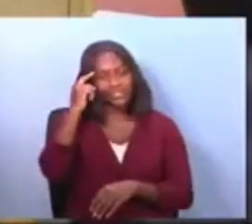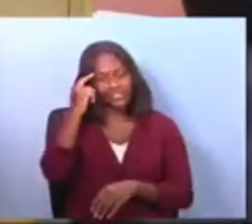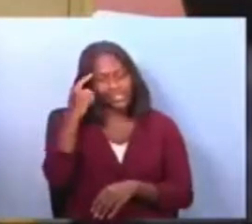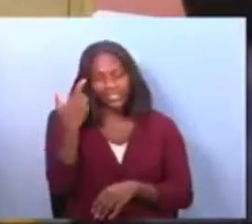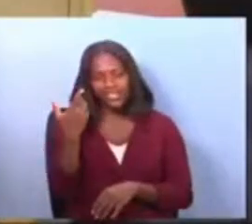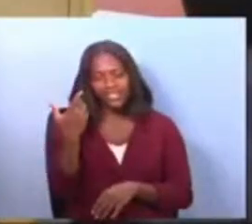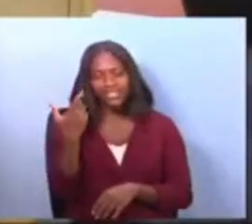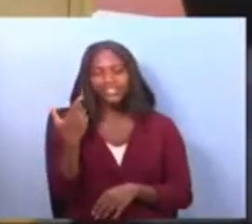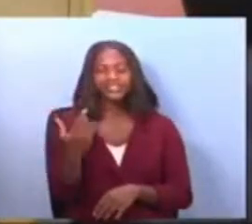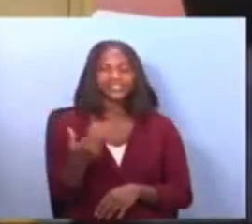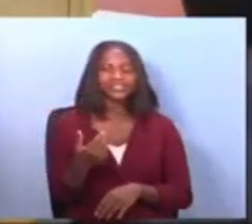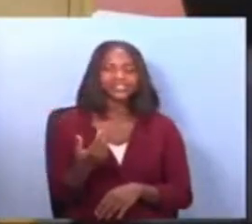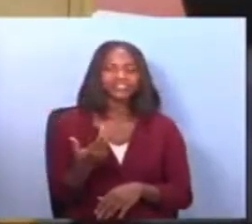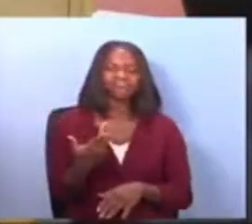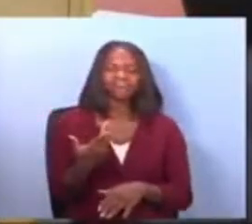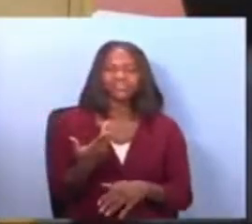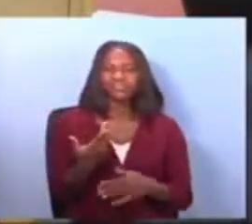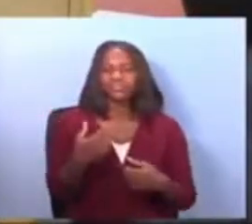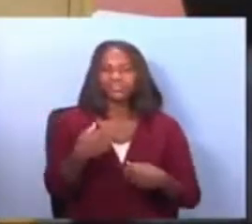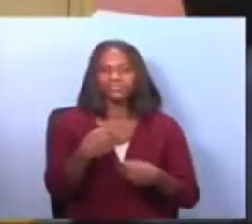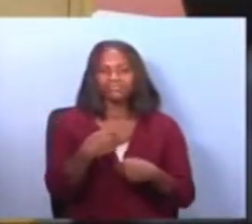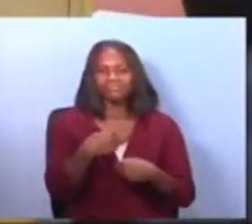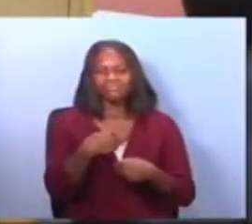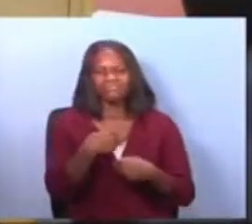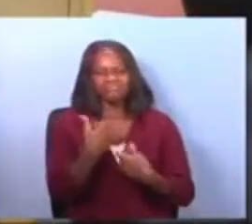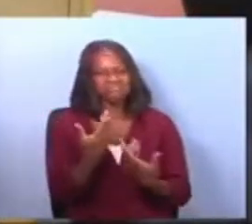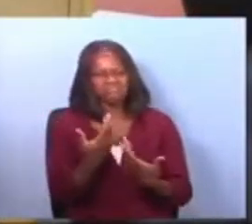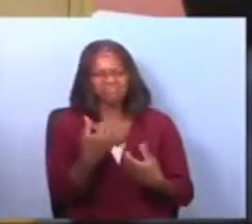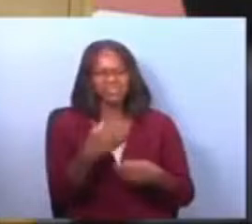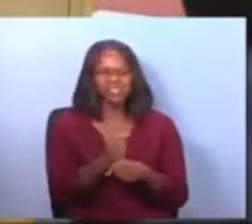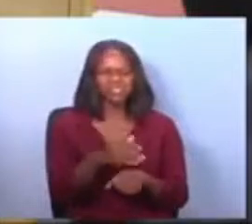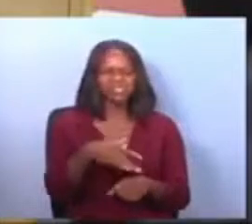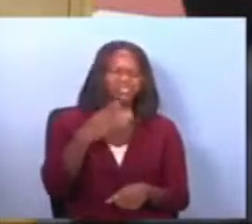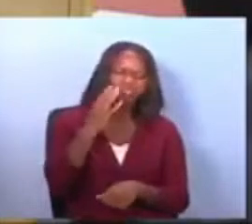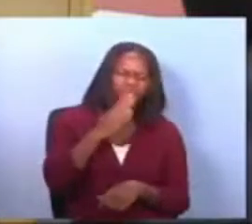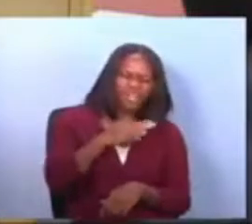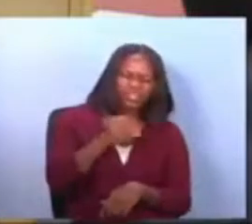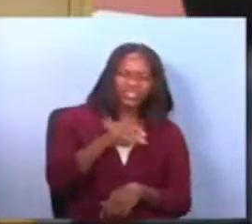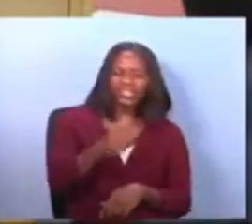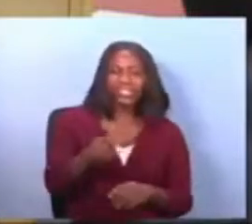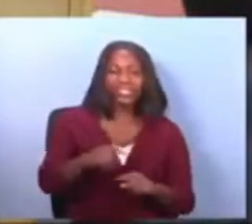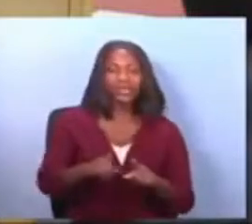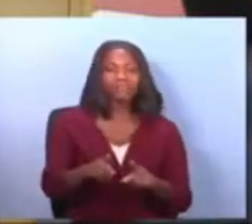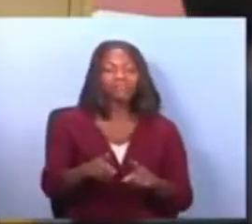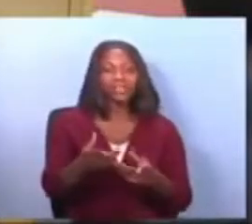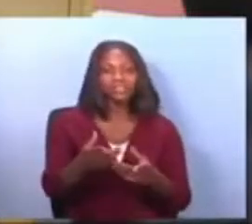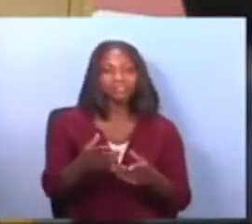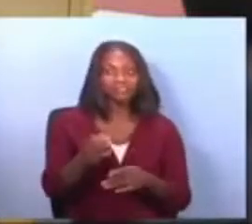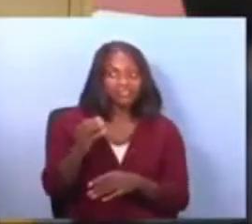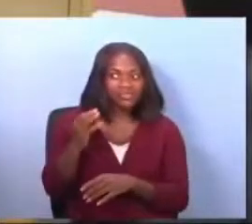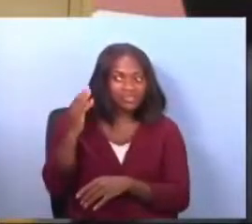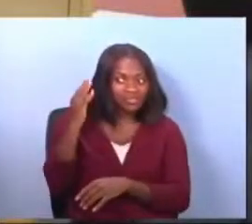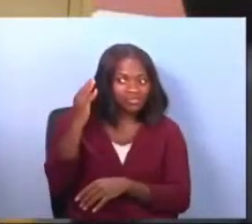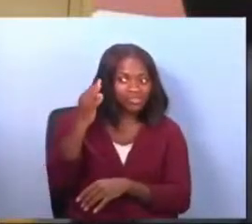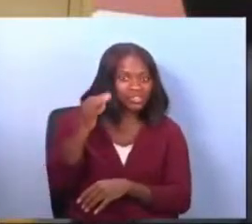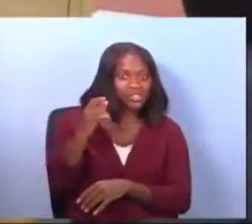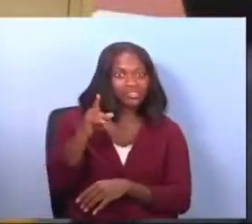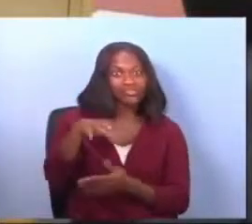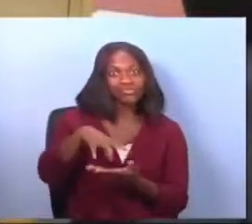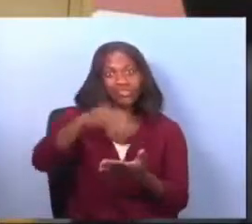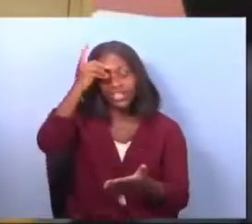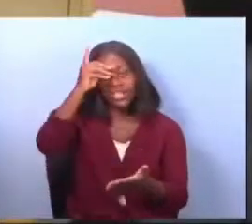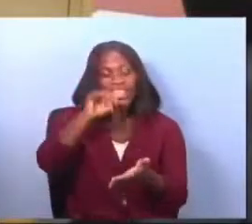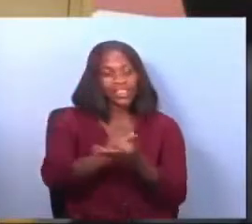to discourage you or demean anybody, but in the coming weeks, you realize that when you rise to